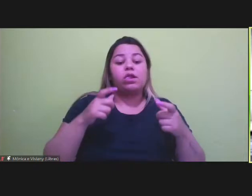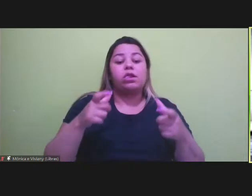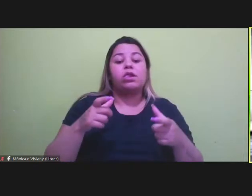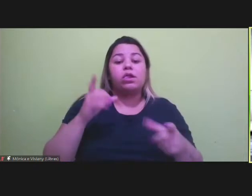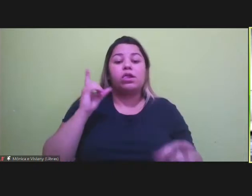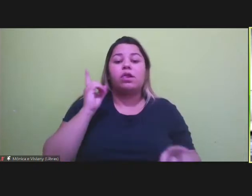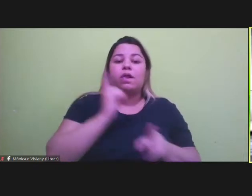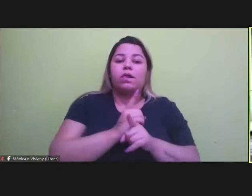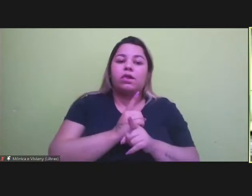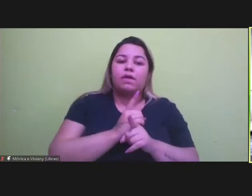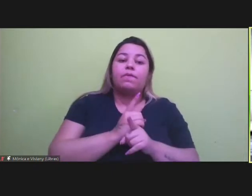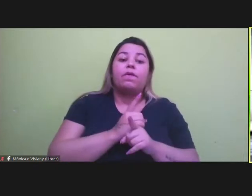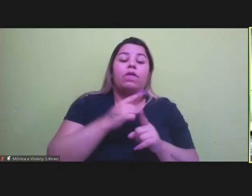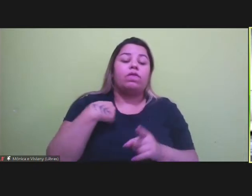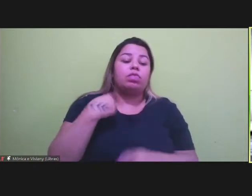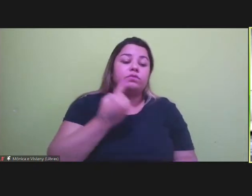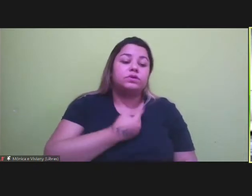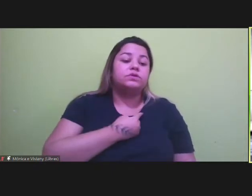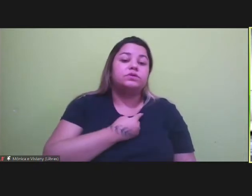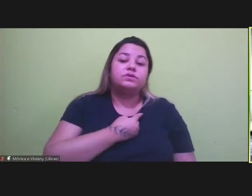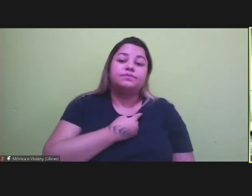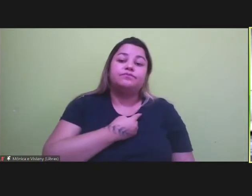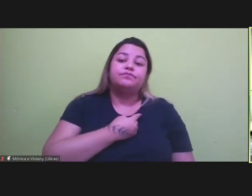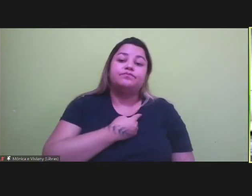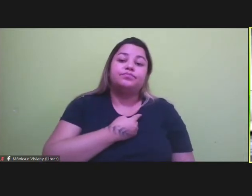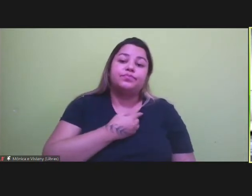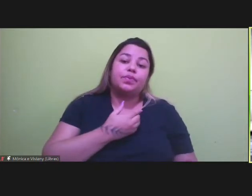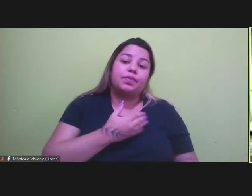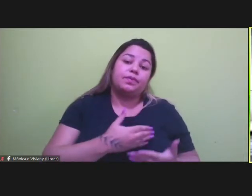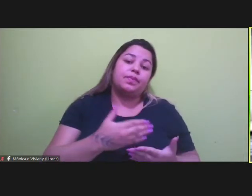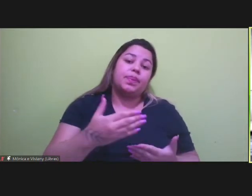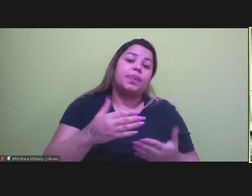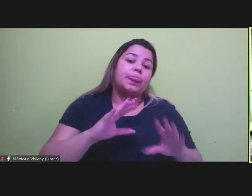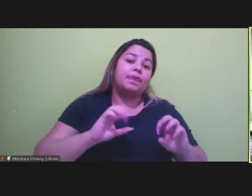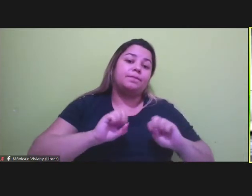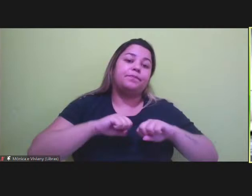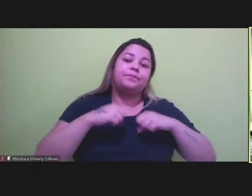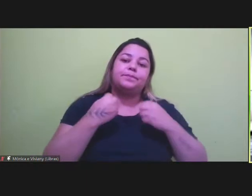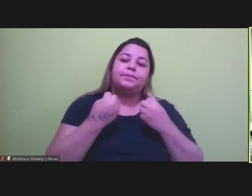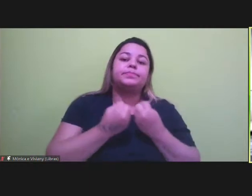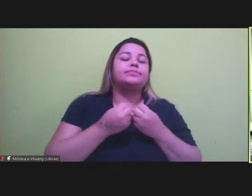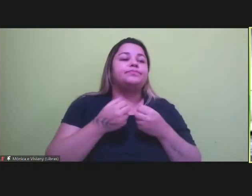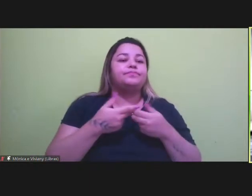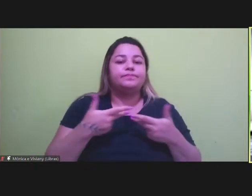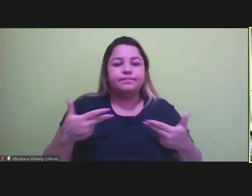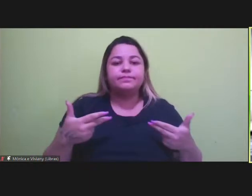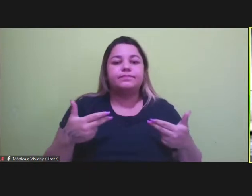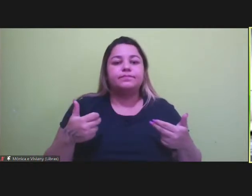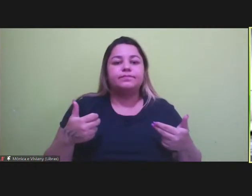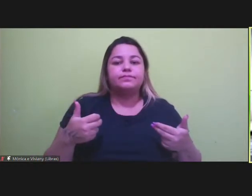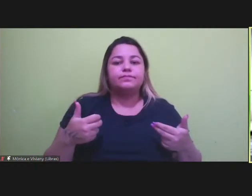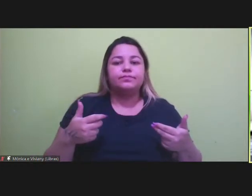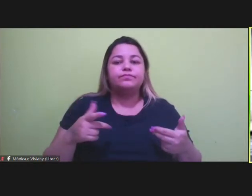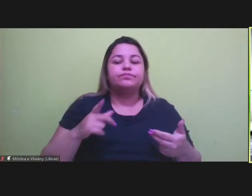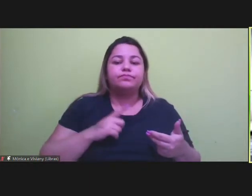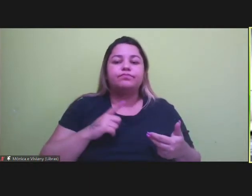that we find ourselves, I think that during the entire seminar,